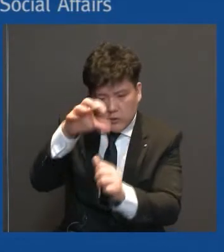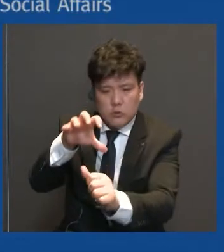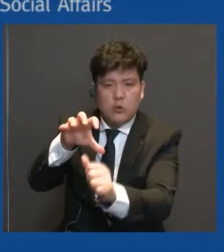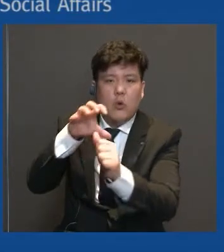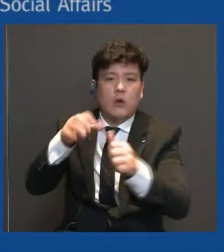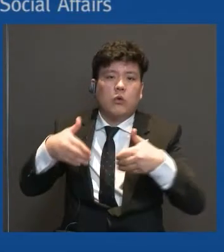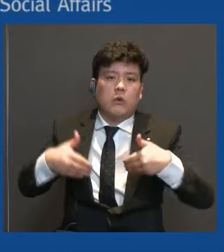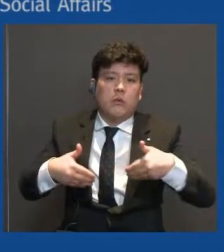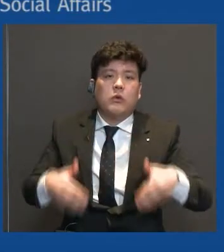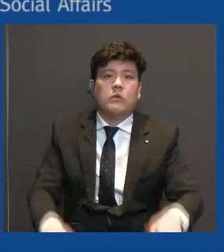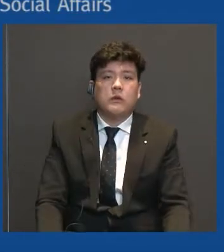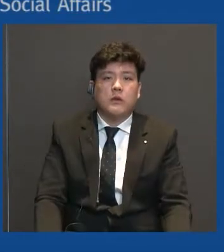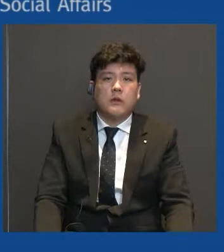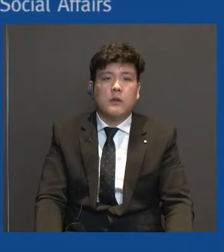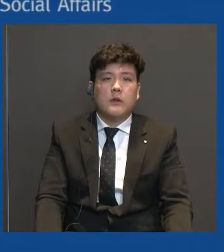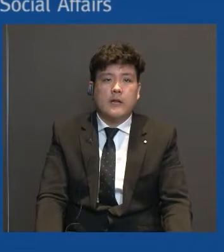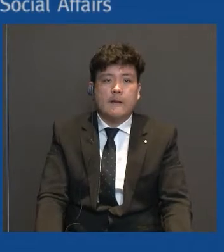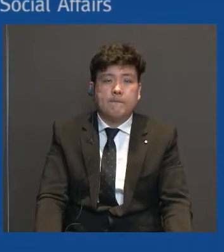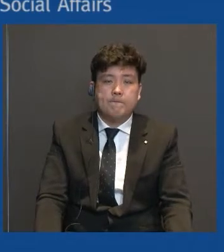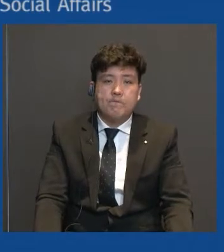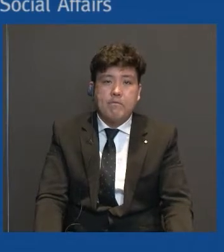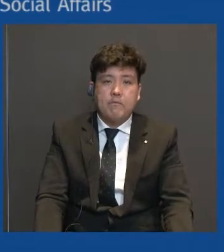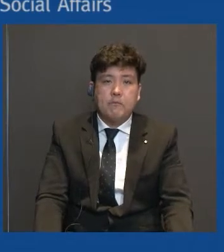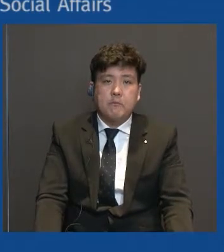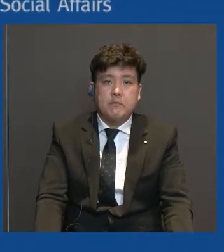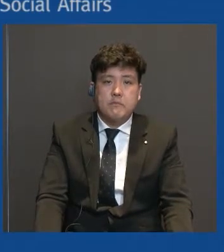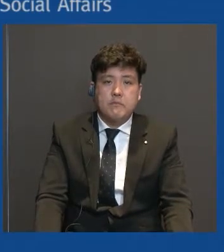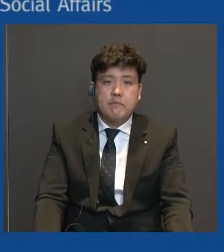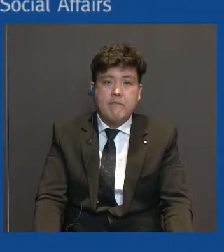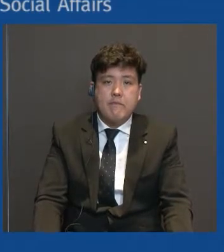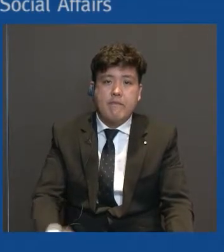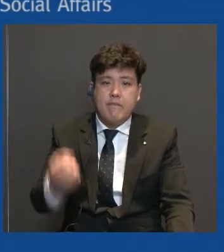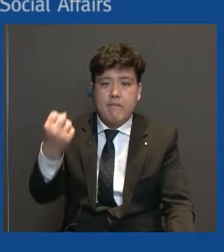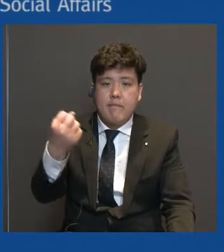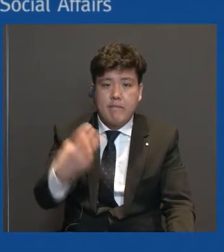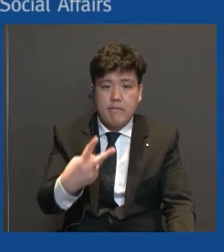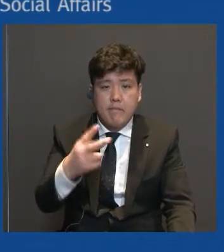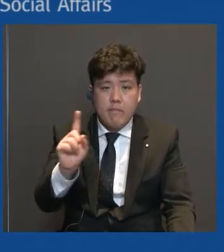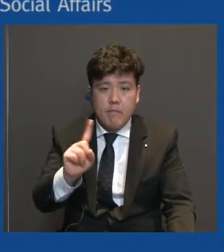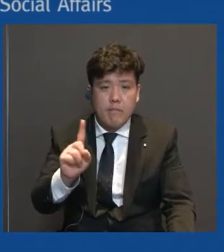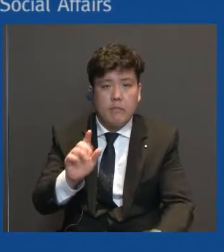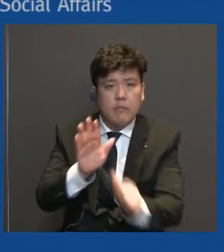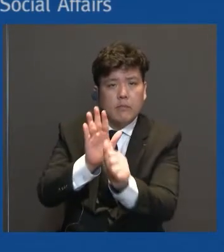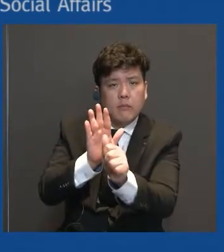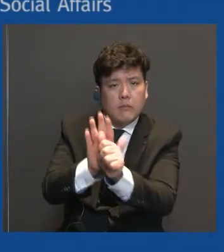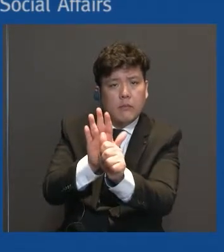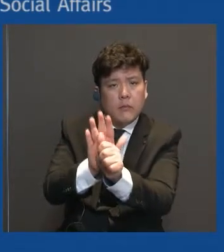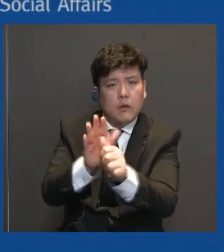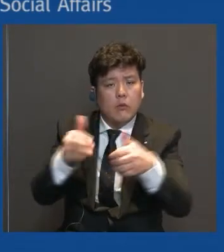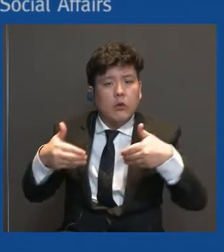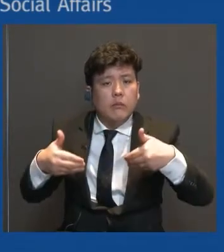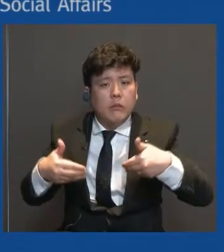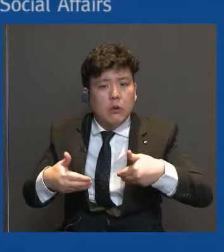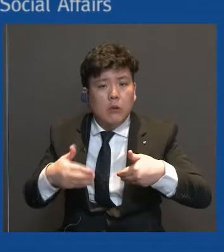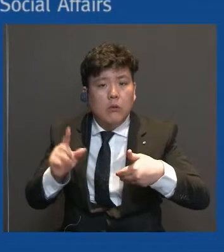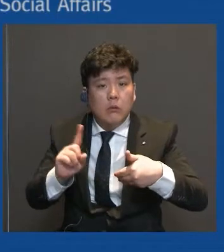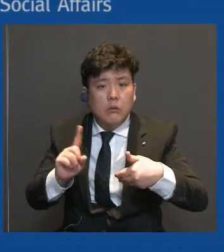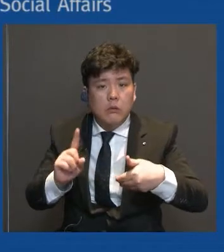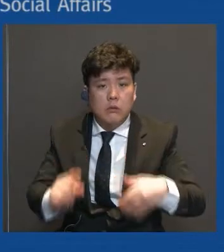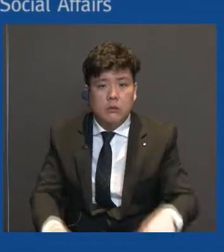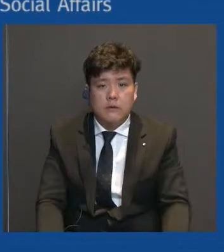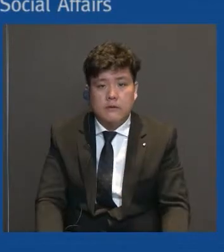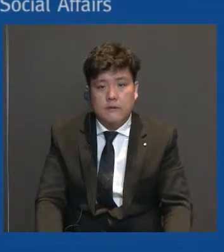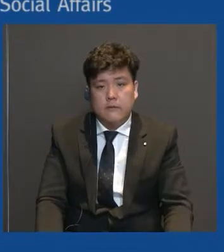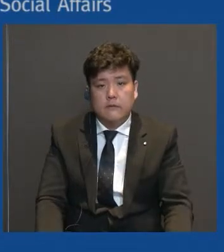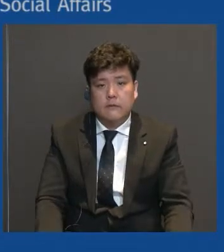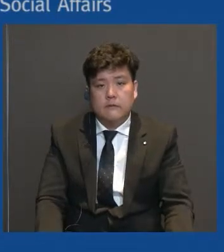attention is family caregivers for older adults. During the pandemic, care responsibilities of family caregivers have